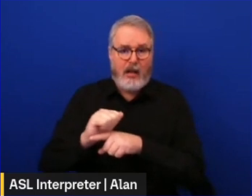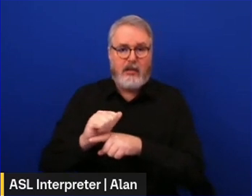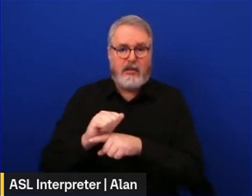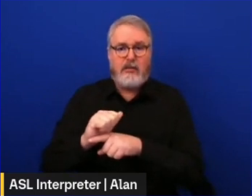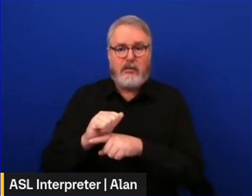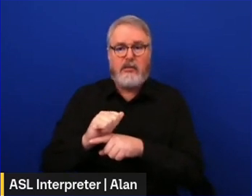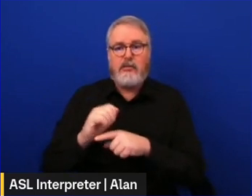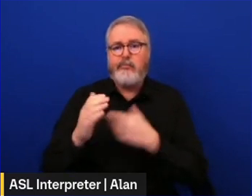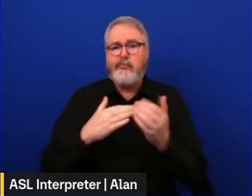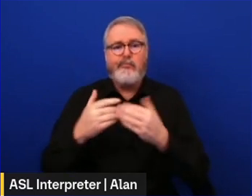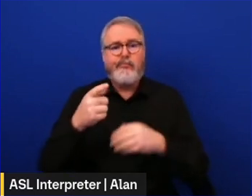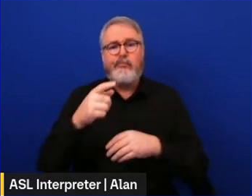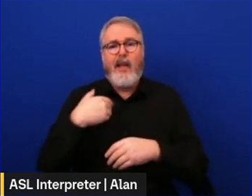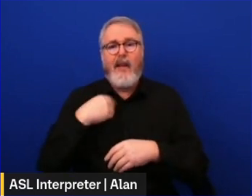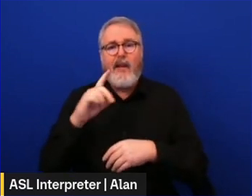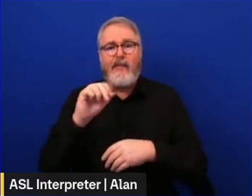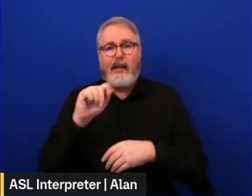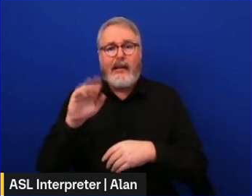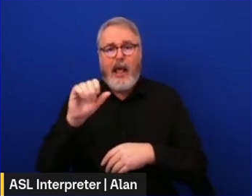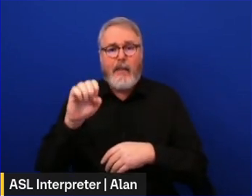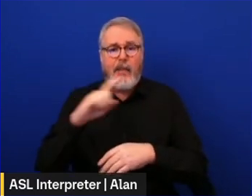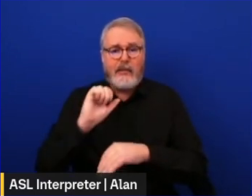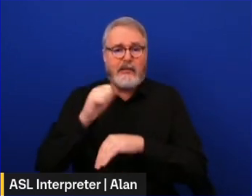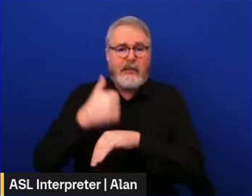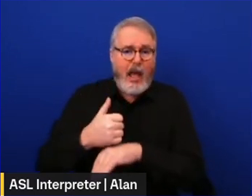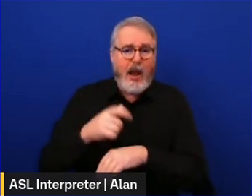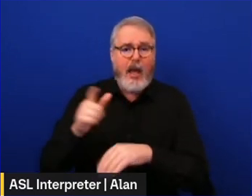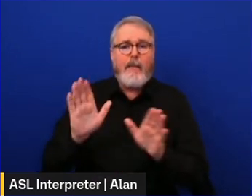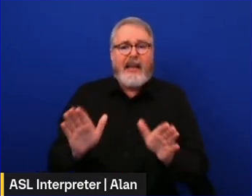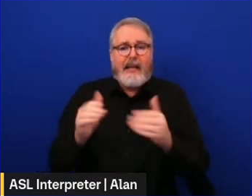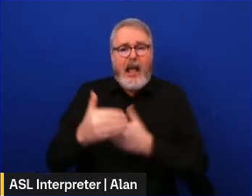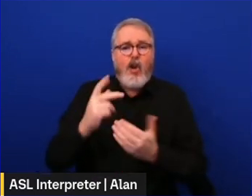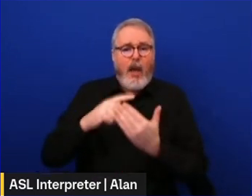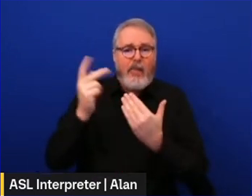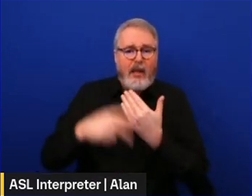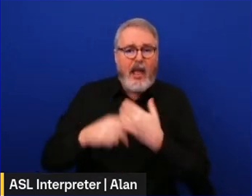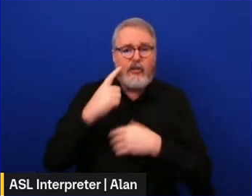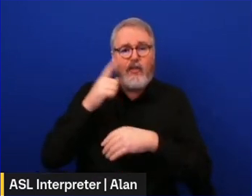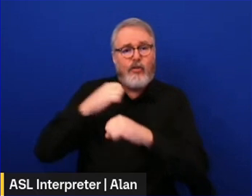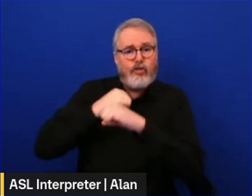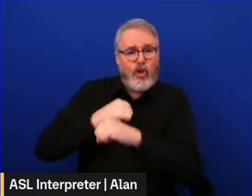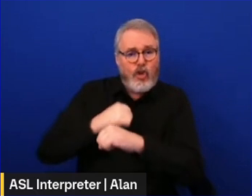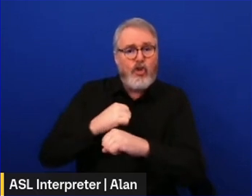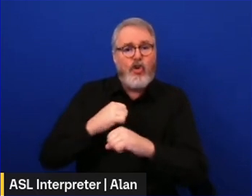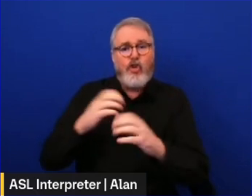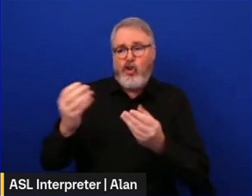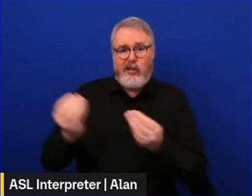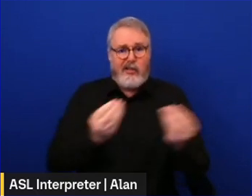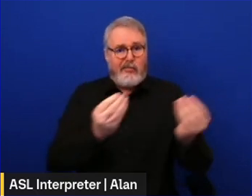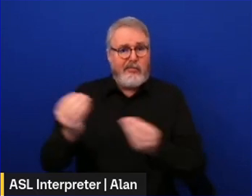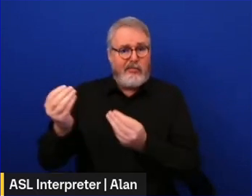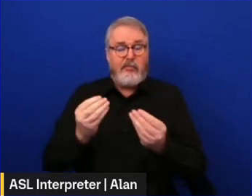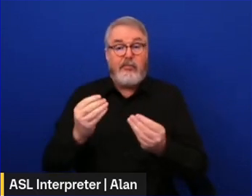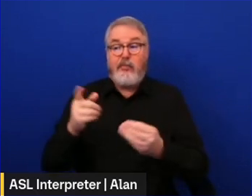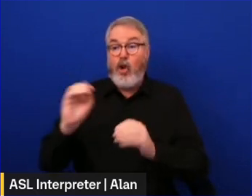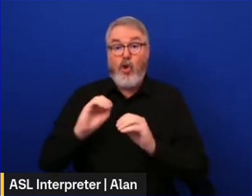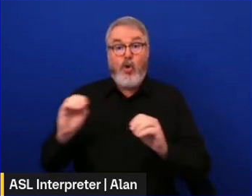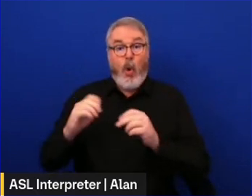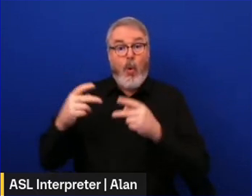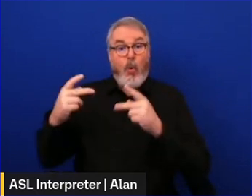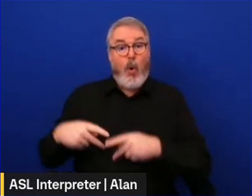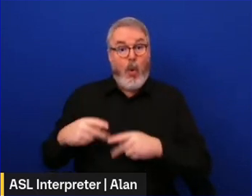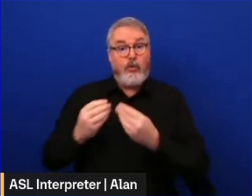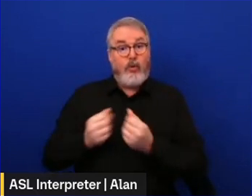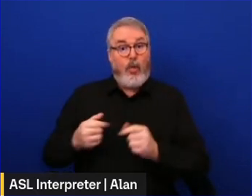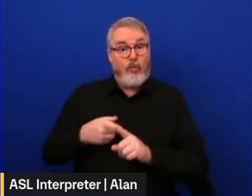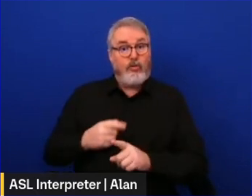database setup, a containerized application, or a security compliant architecture, no-code solution tools provide reusable components